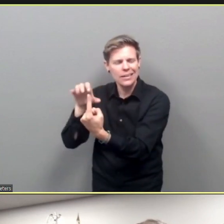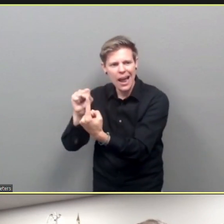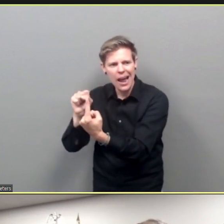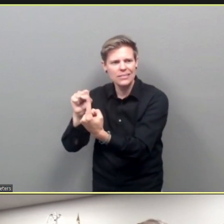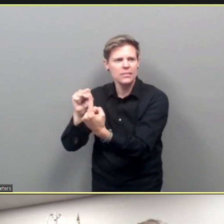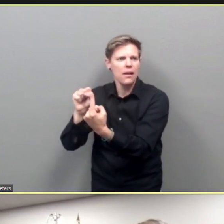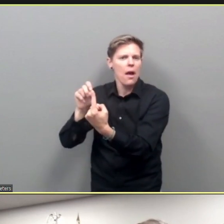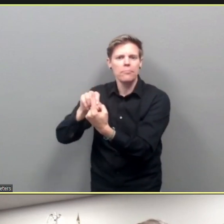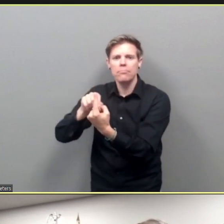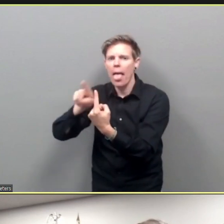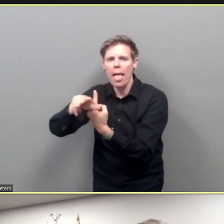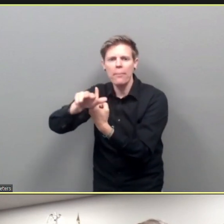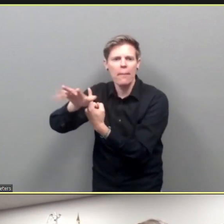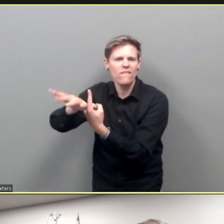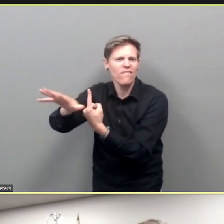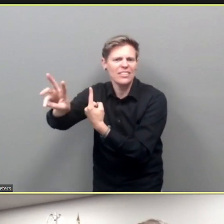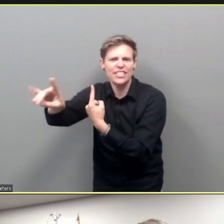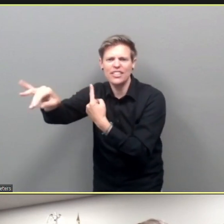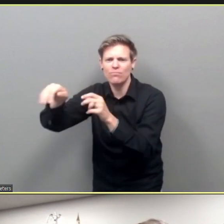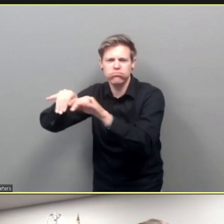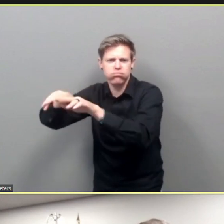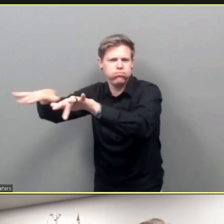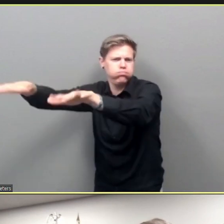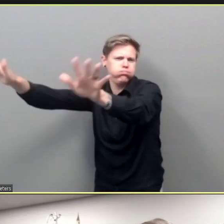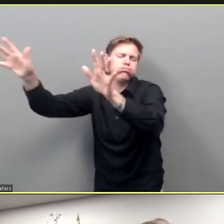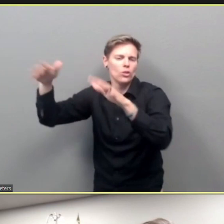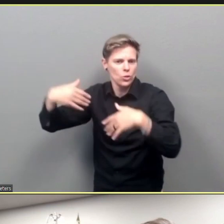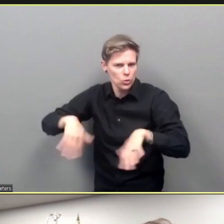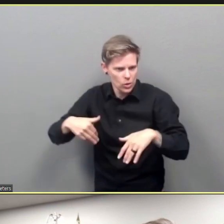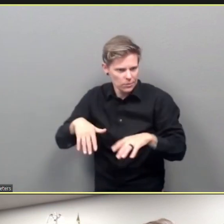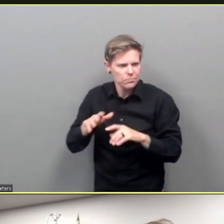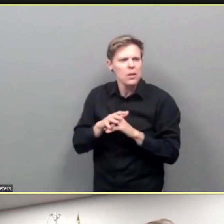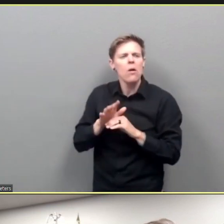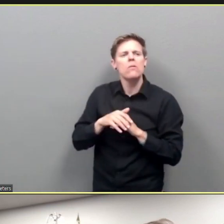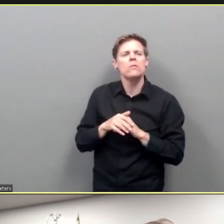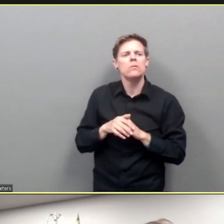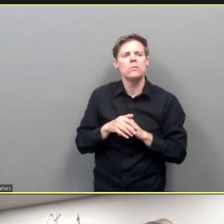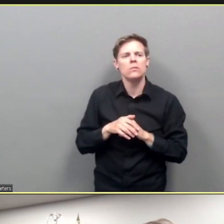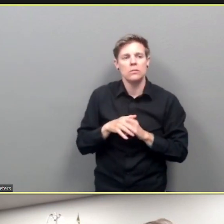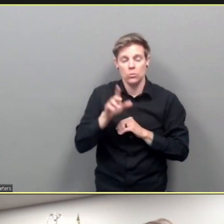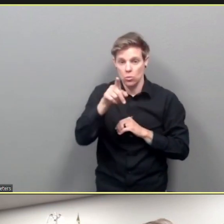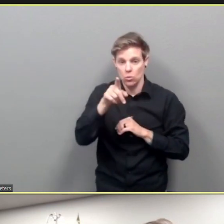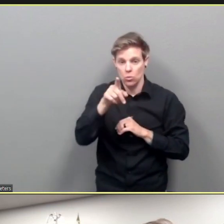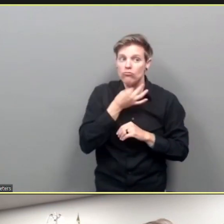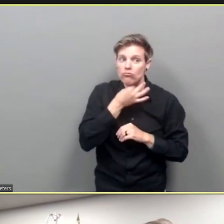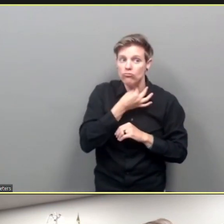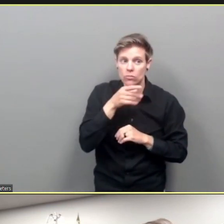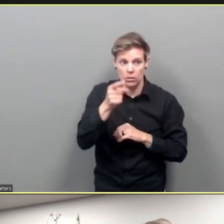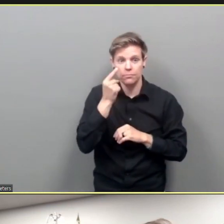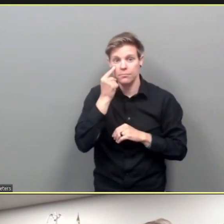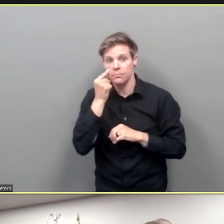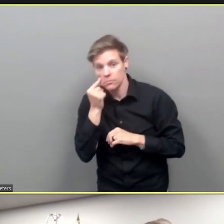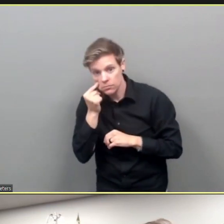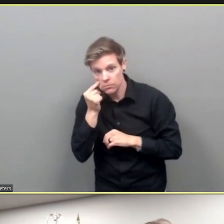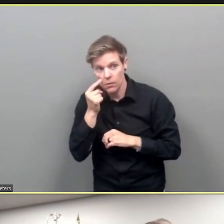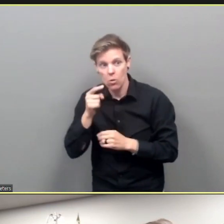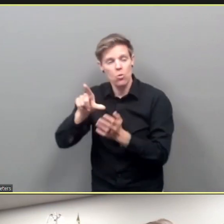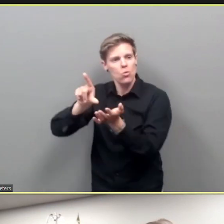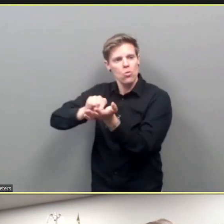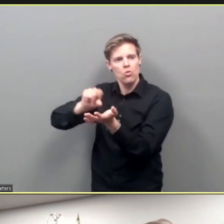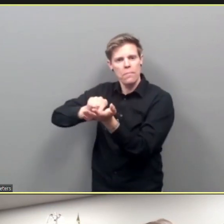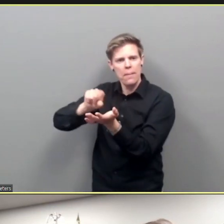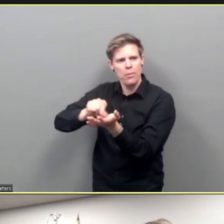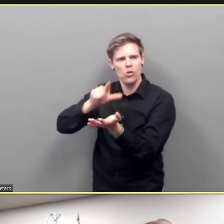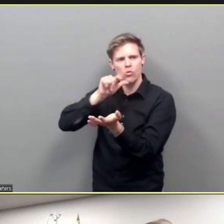broader trend you're seeing is. There was this thread, I'm sure you've seen it, that came out this past week of a woman talking about her